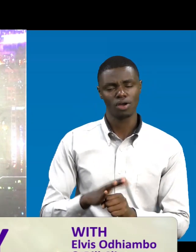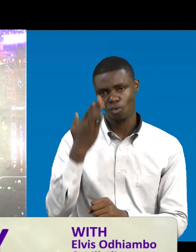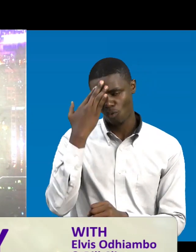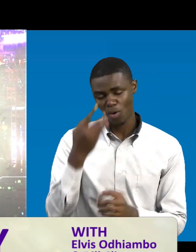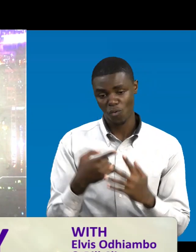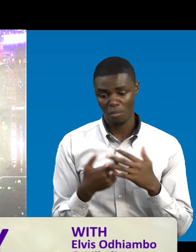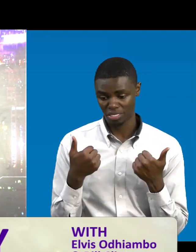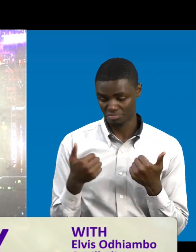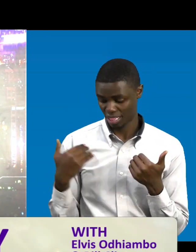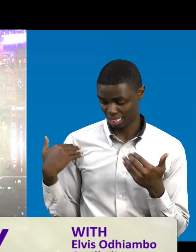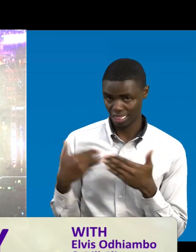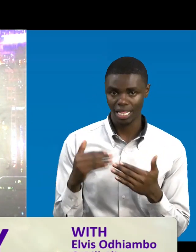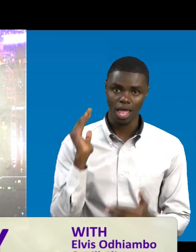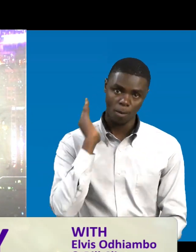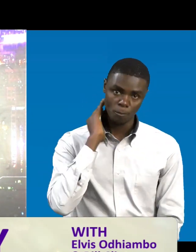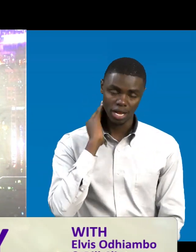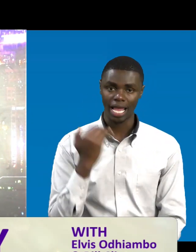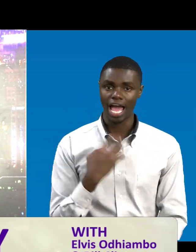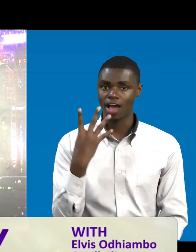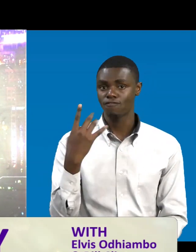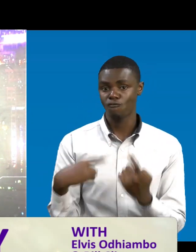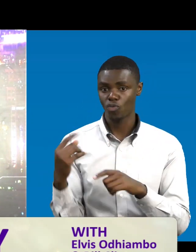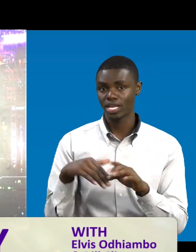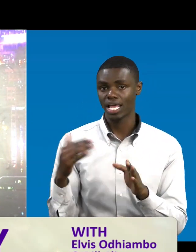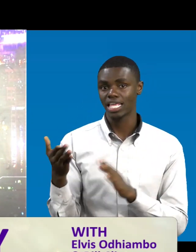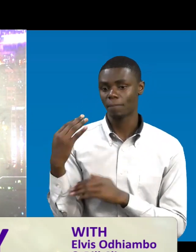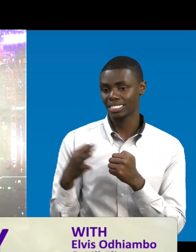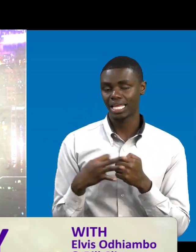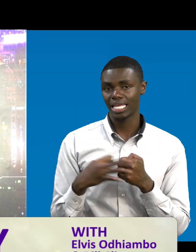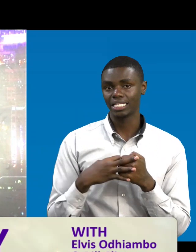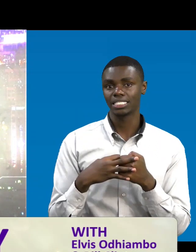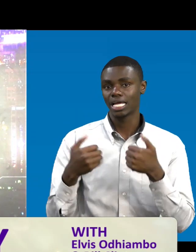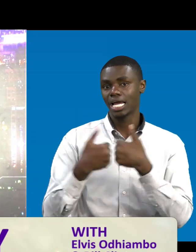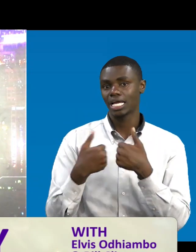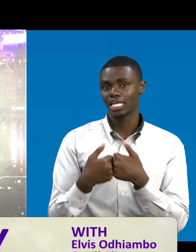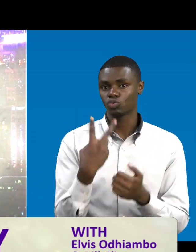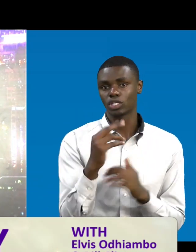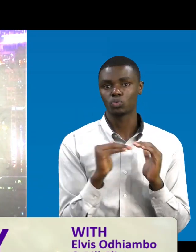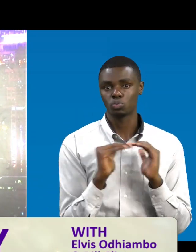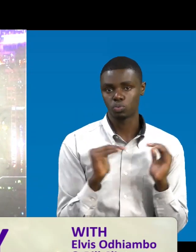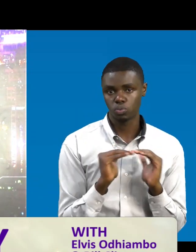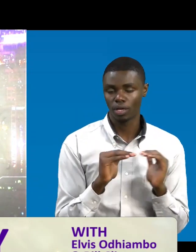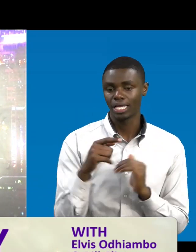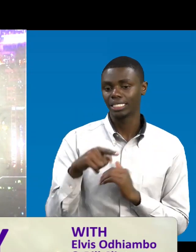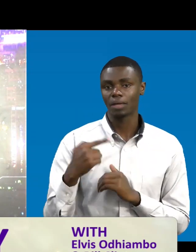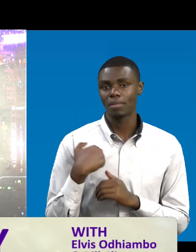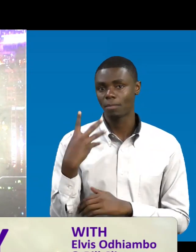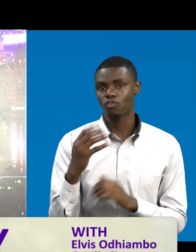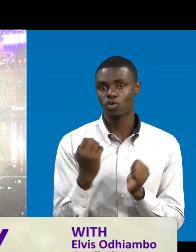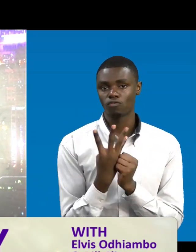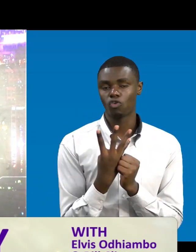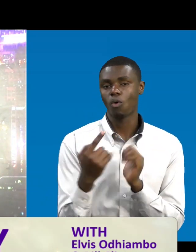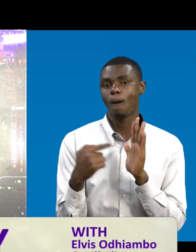started really well so far. Muranga Seals recording 4 wins in the past 8 games with 2 draws, putting them 4th with 14